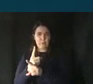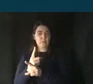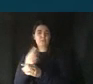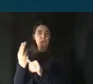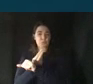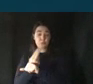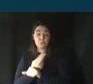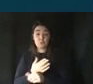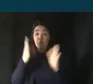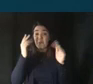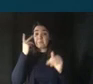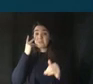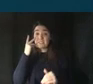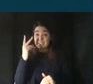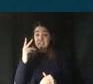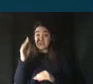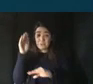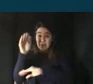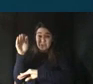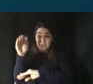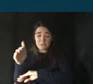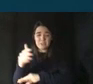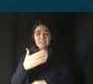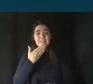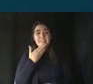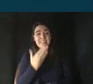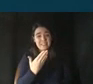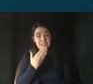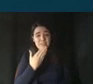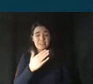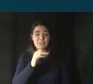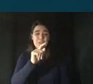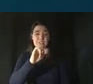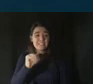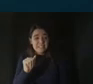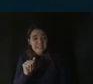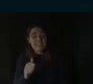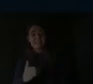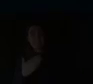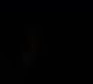this afternoon. Thank you so much again, Atia, and thank you to our participants.